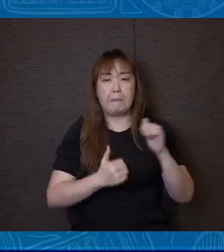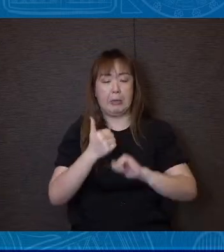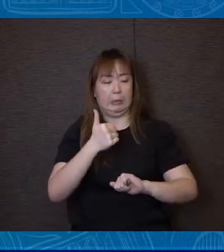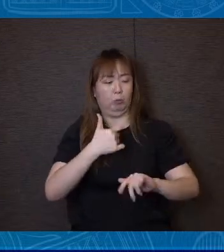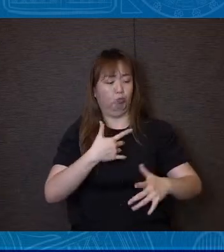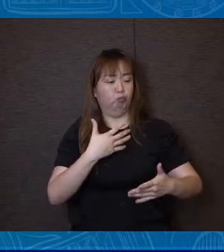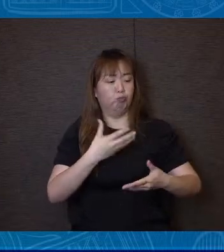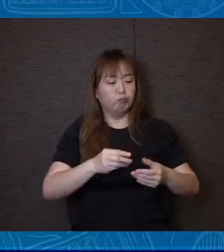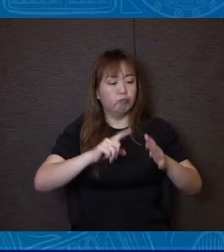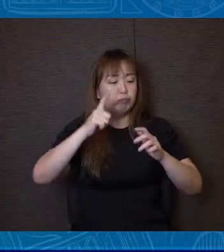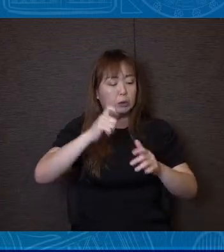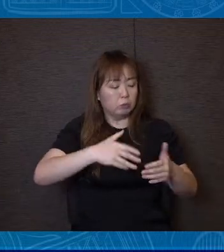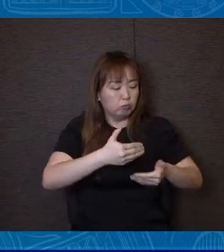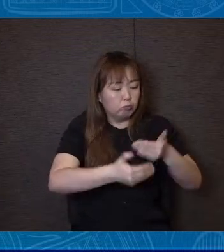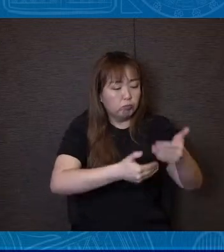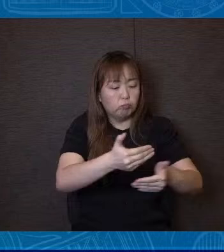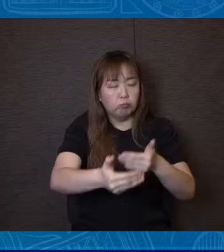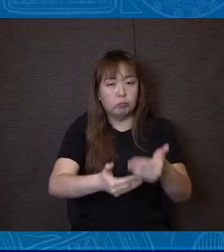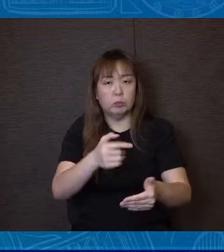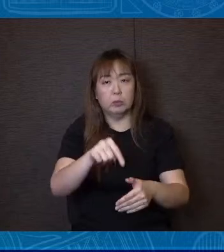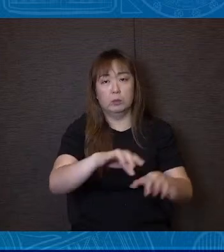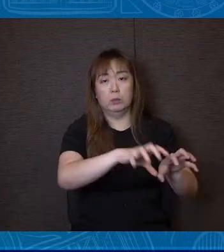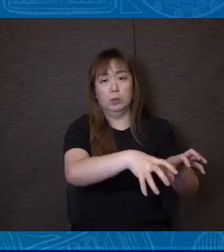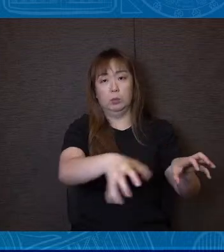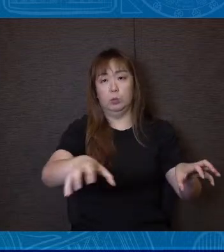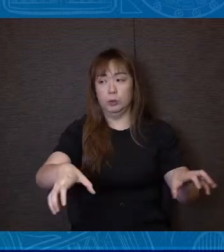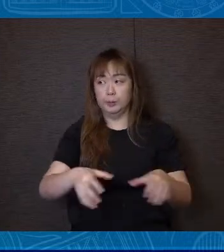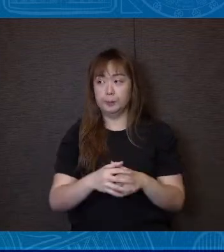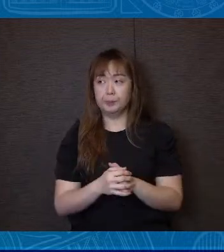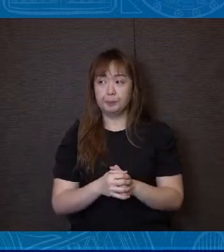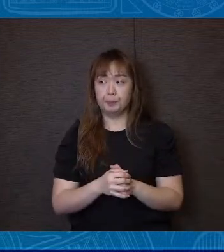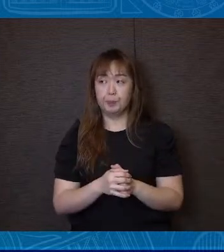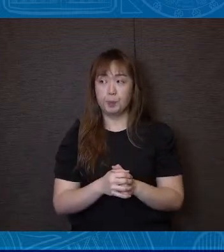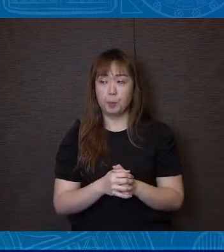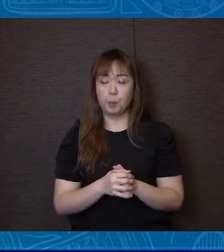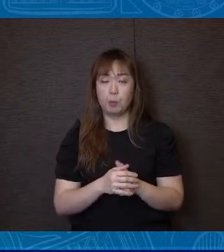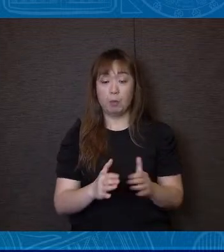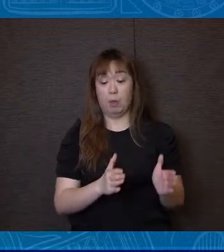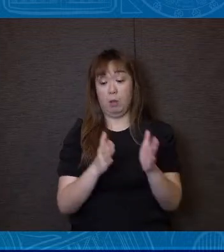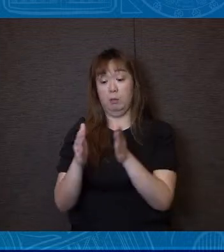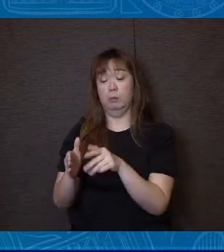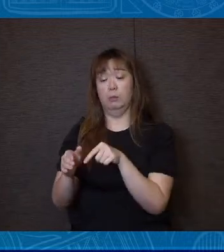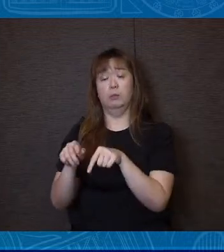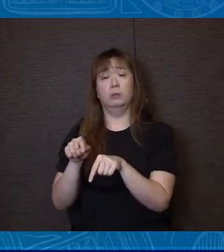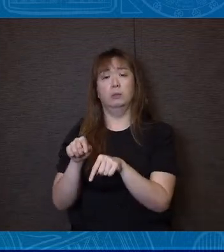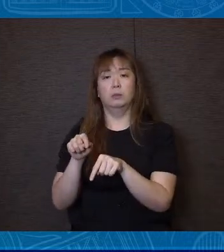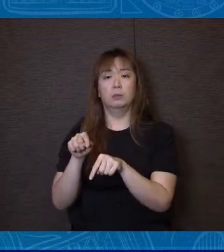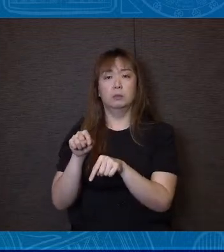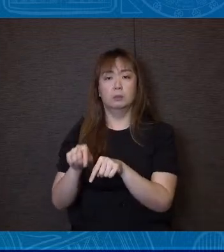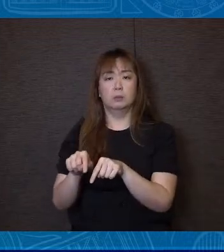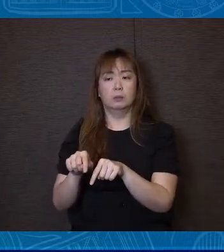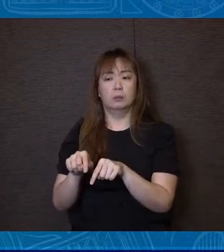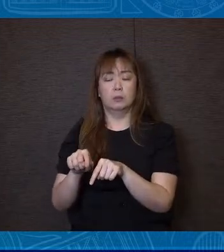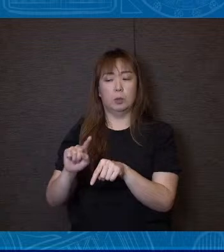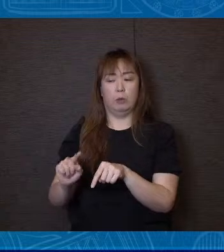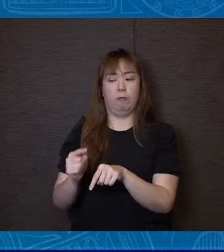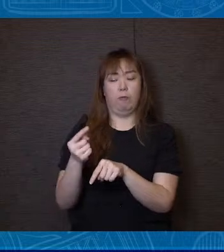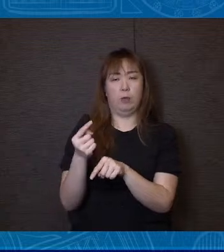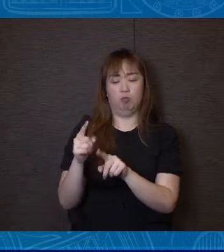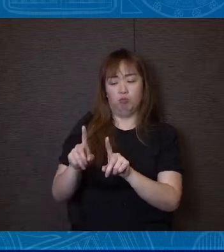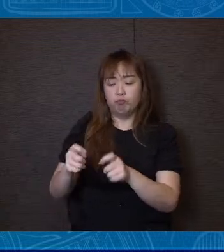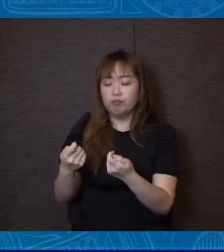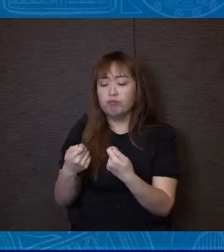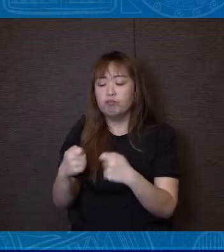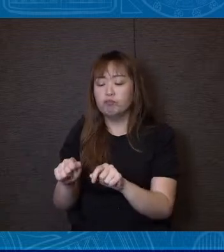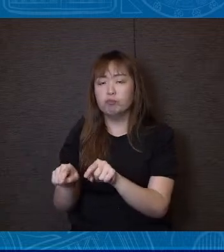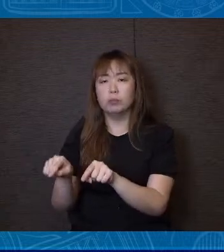out these systems. And another area we're quite interested in is doing some pilots around high-resolution